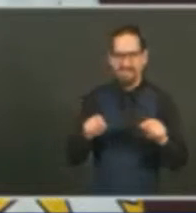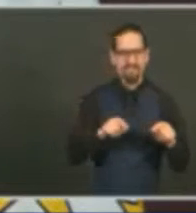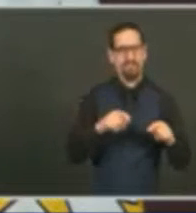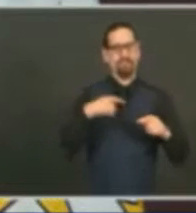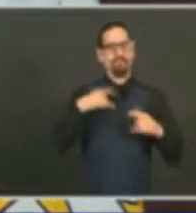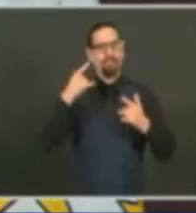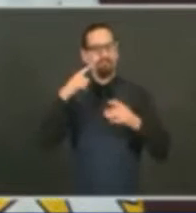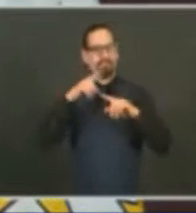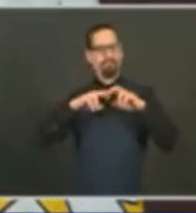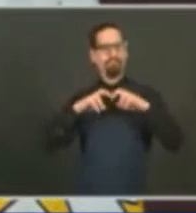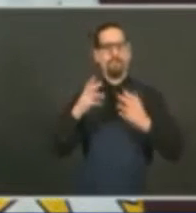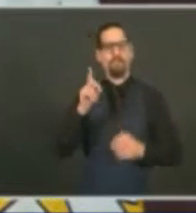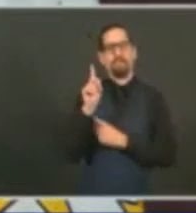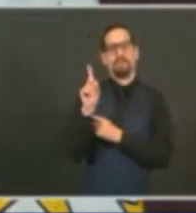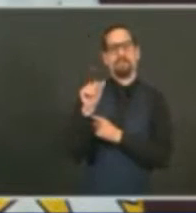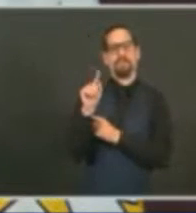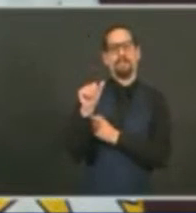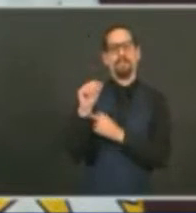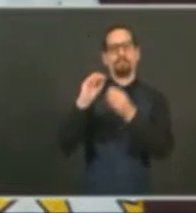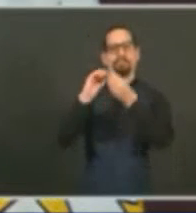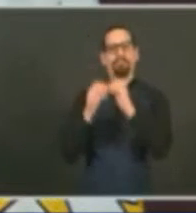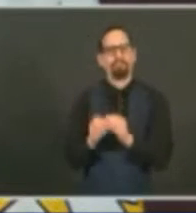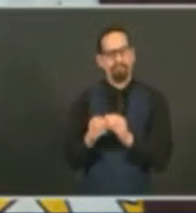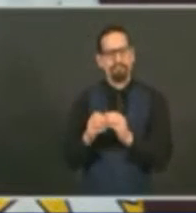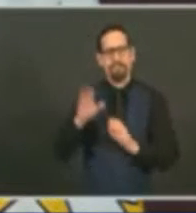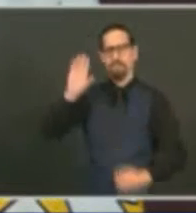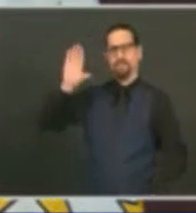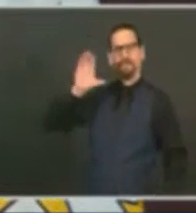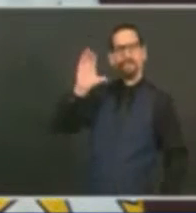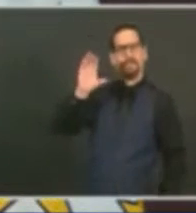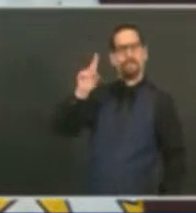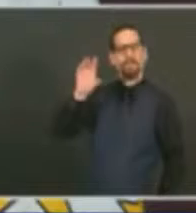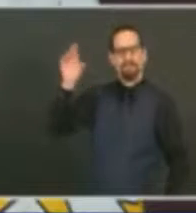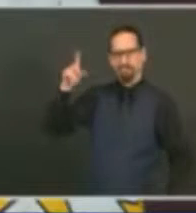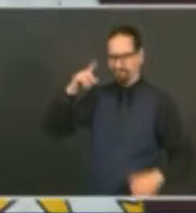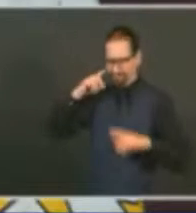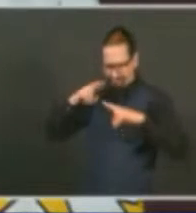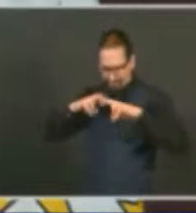the CDC has been able to demonstrate the